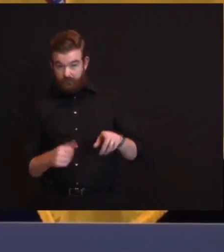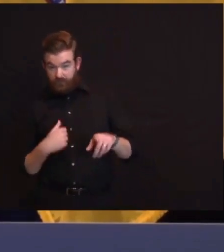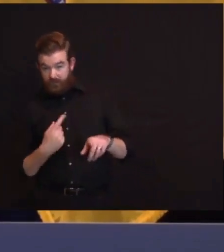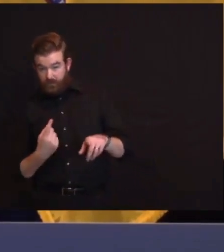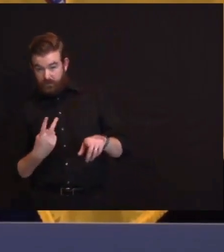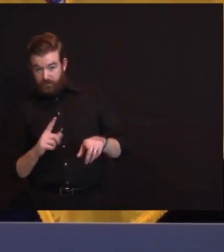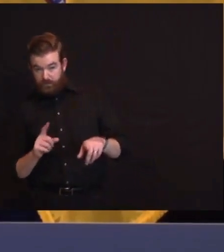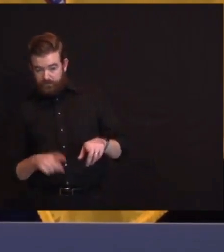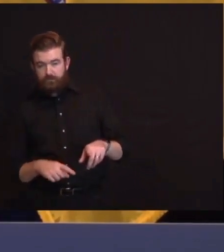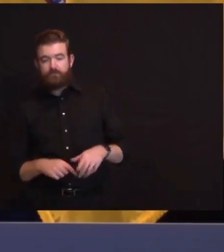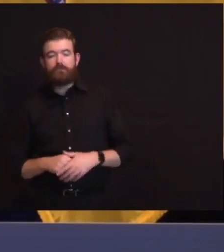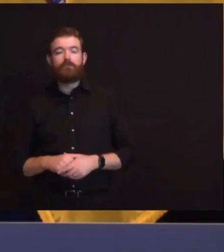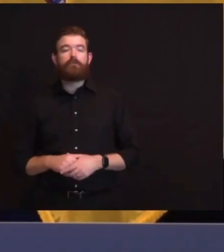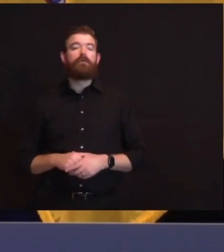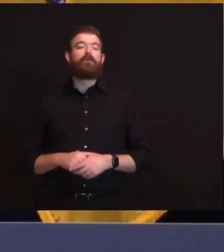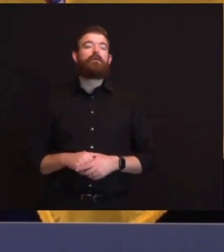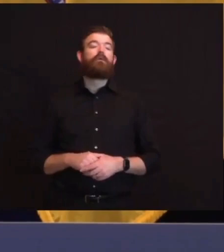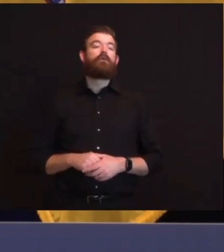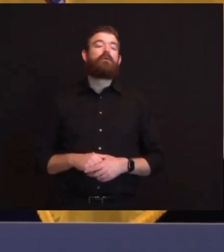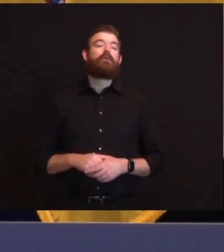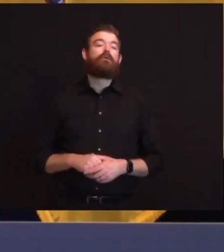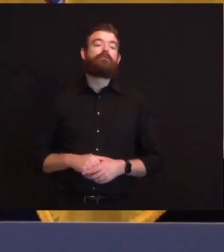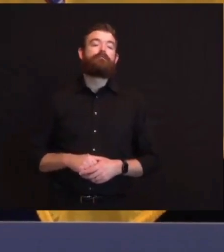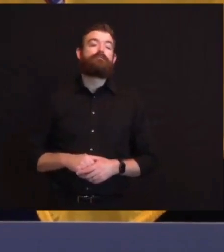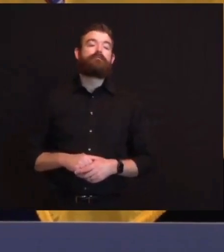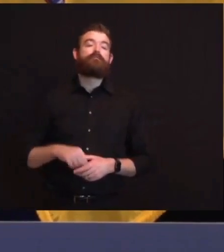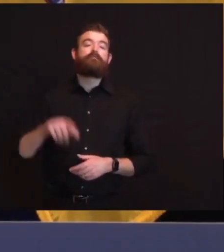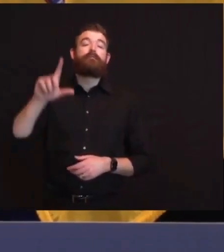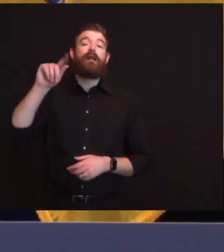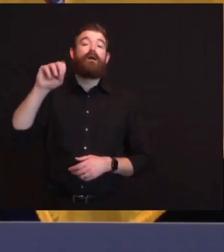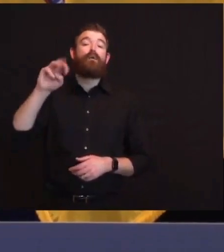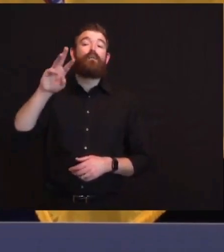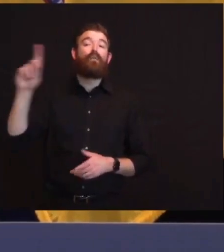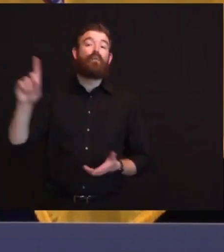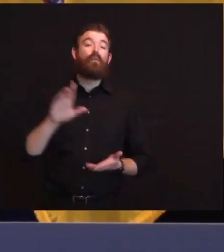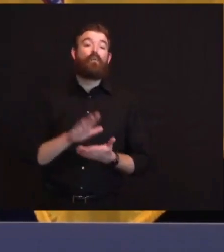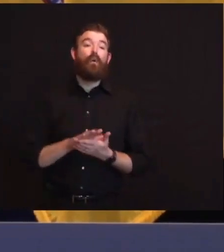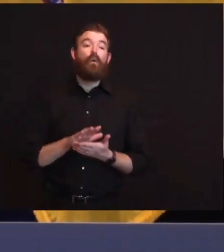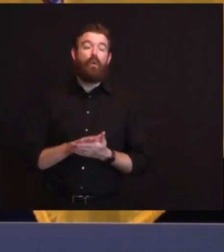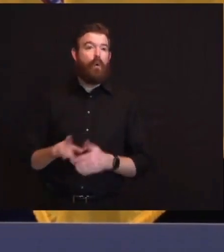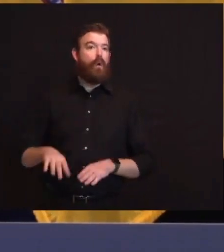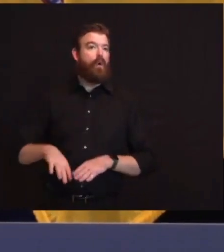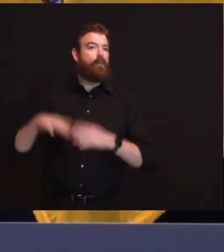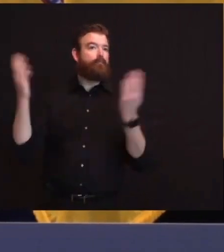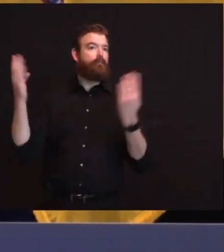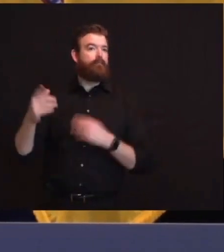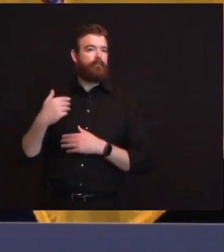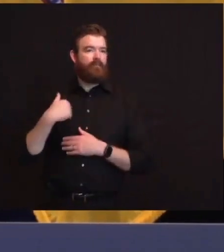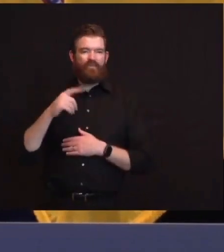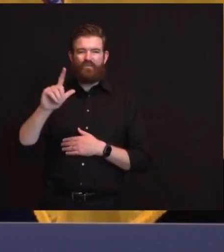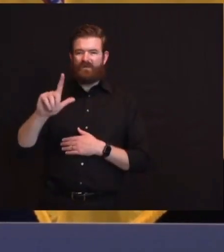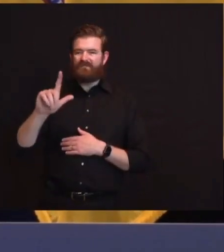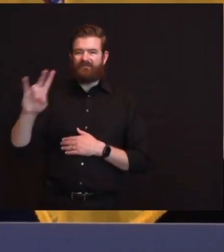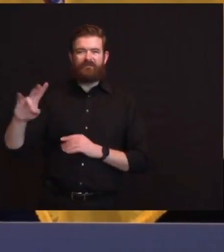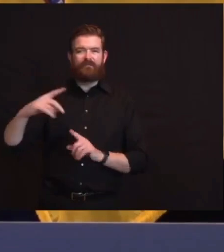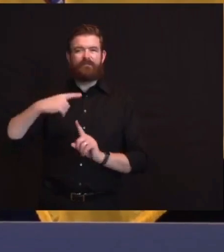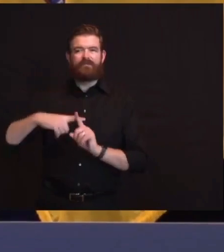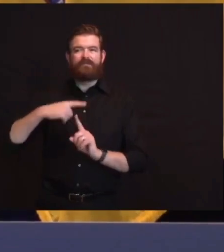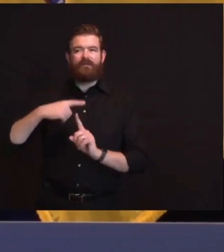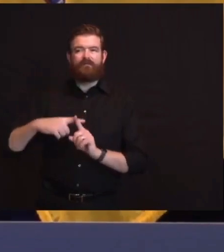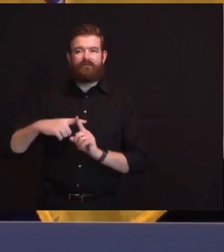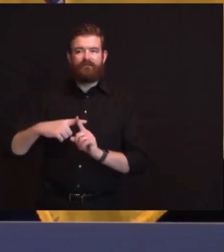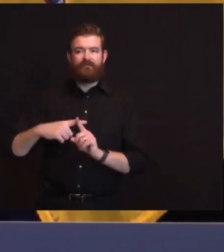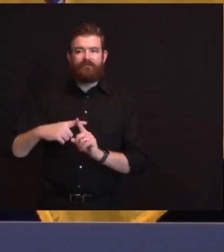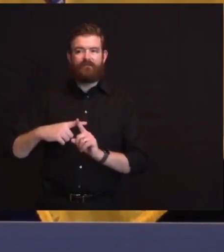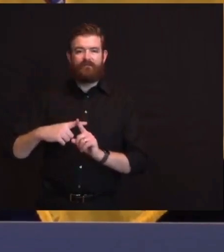it. Regarding the Lakewood Public Schools, since reopening, there have been 27 positive cases in the district, 16 staff and